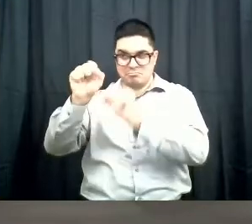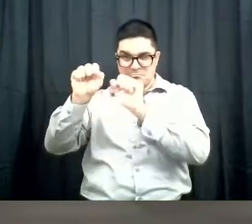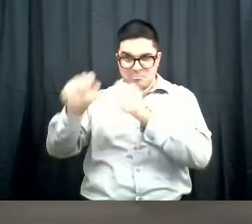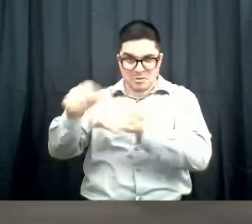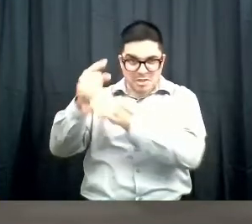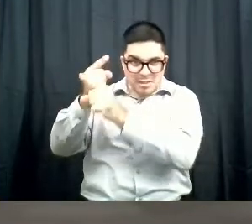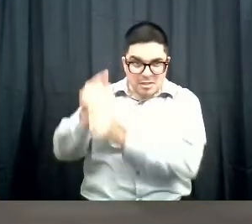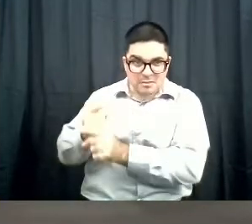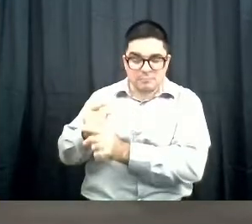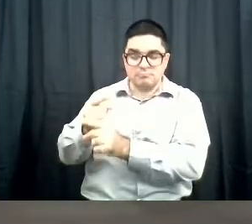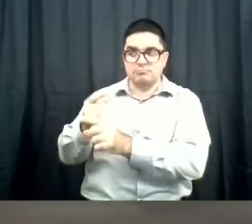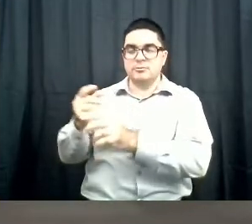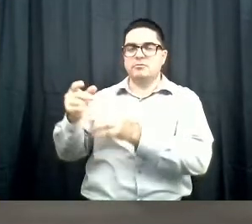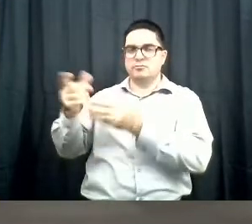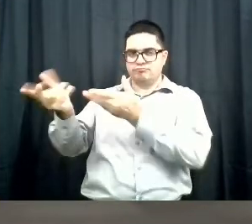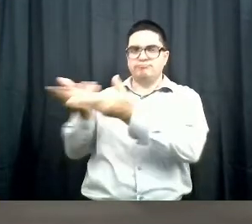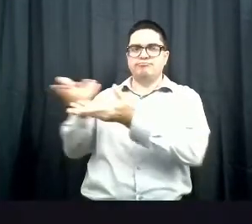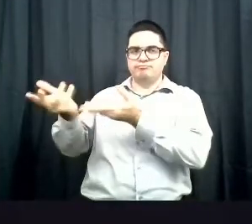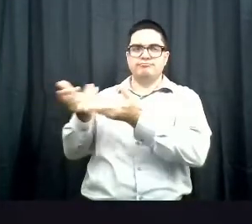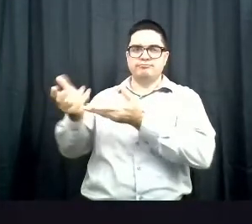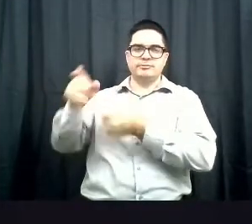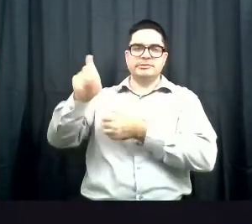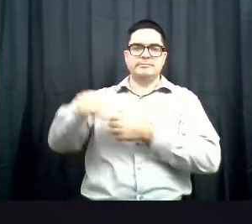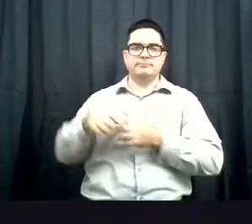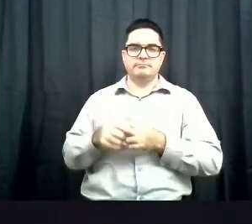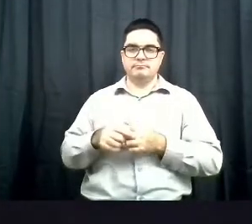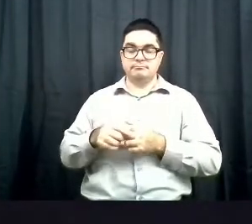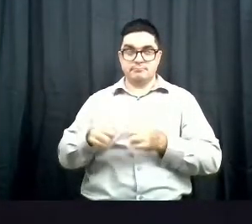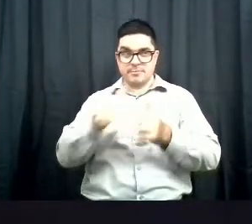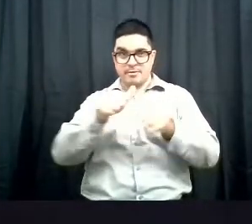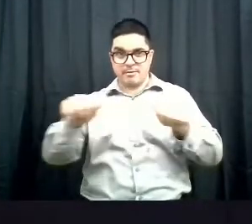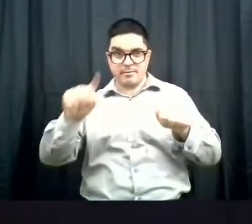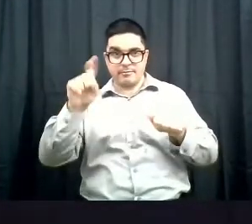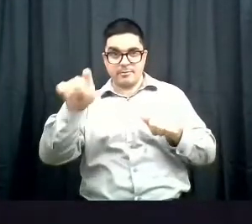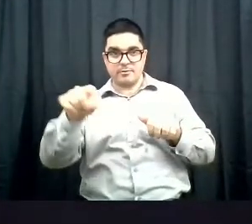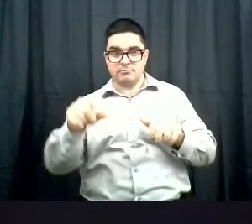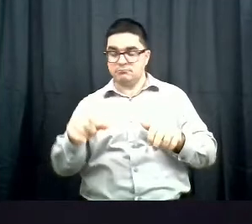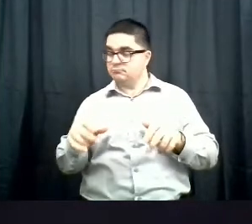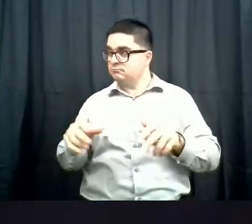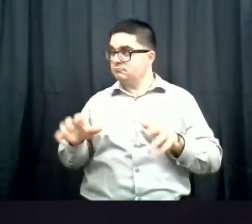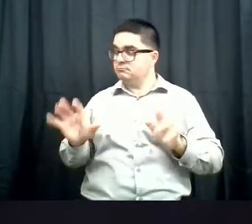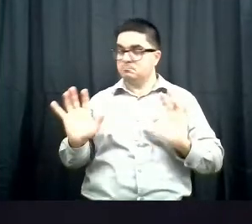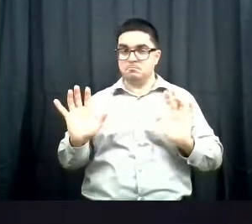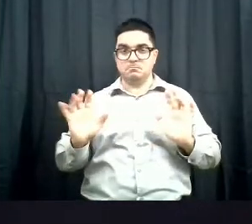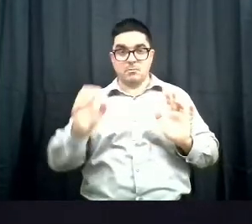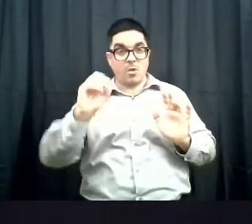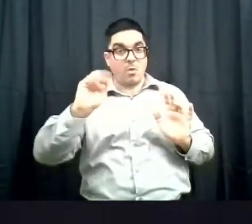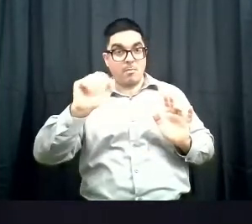questions? Thank you, Natalie. Omar, would you like to say anything?